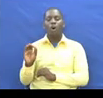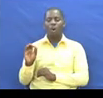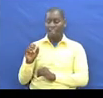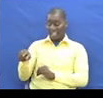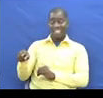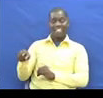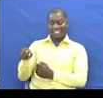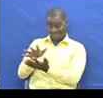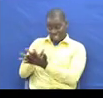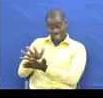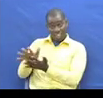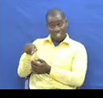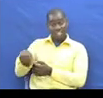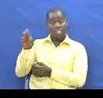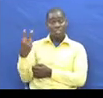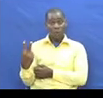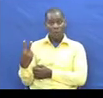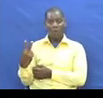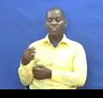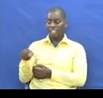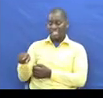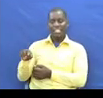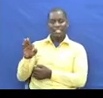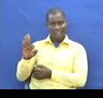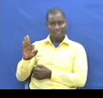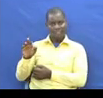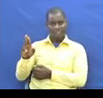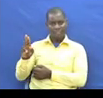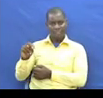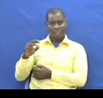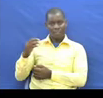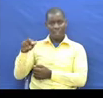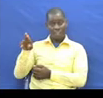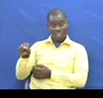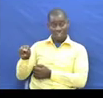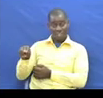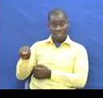condition for the function. So the second one here, Roman 2, is a function.